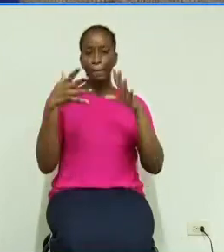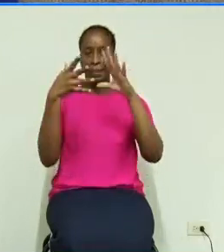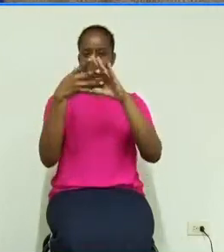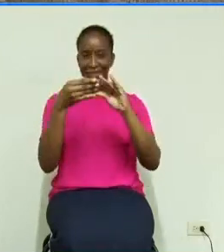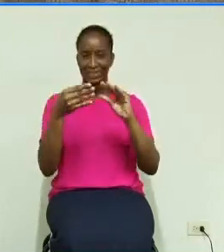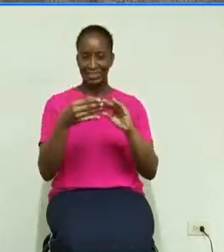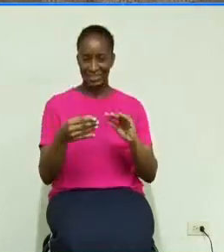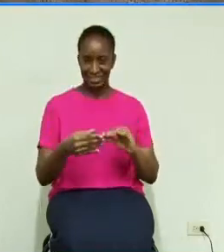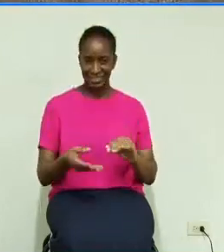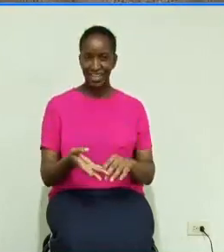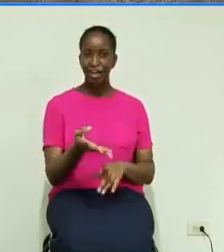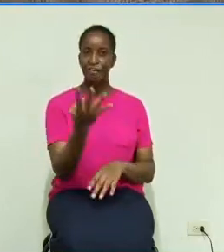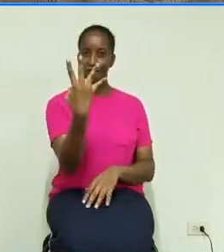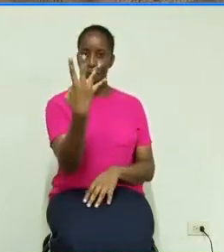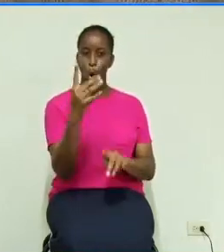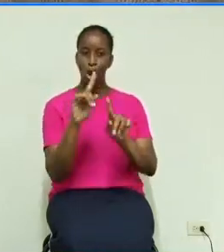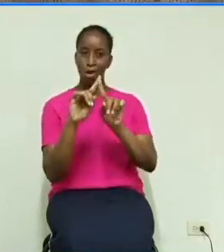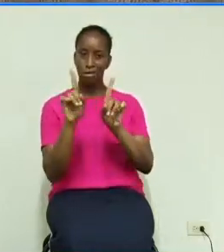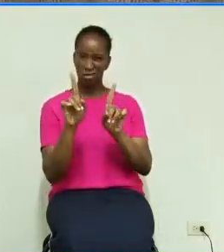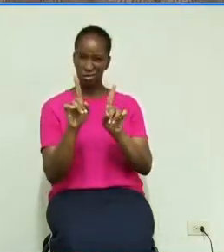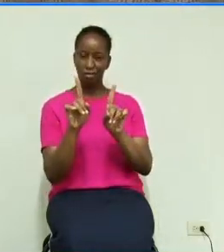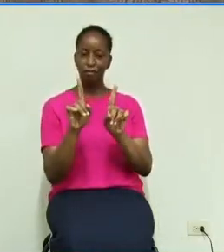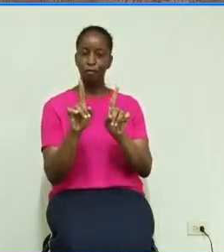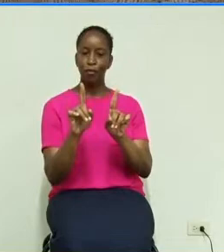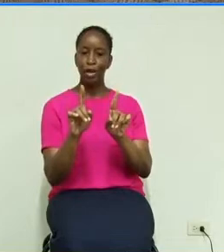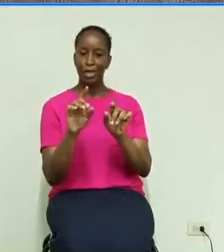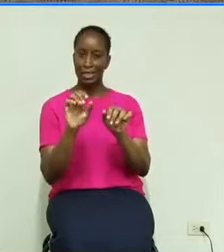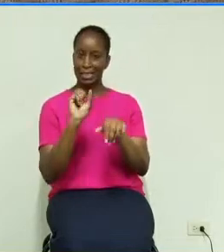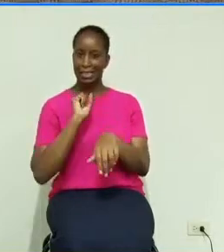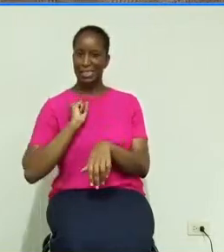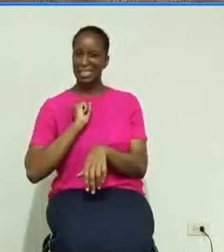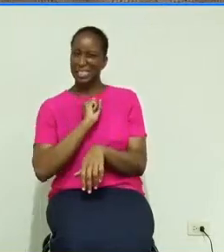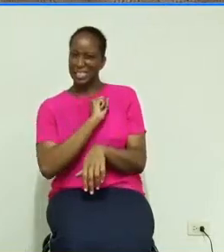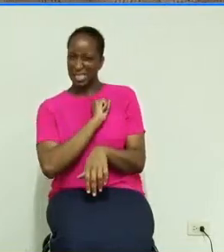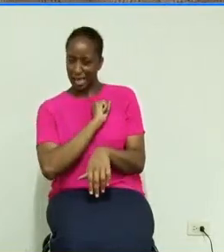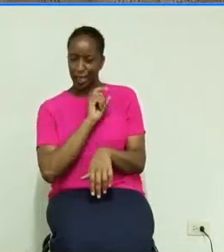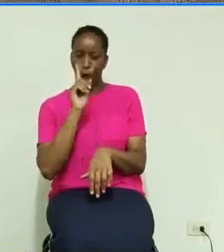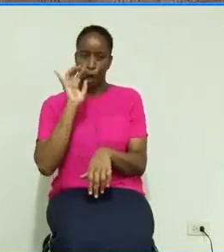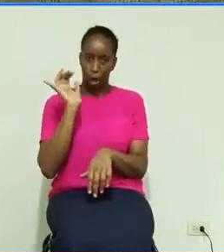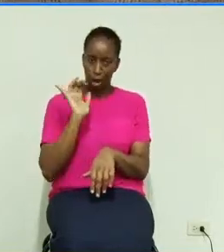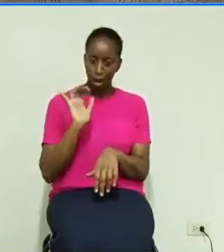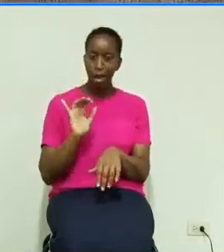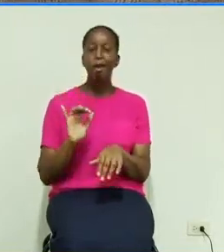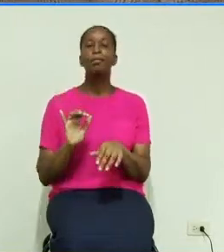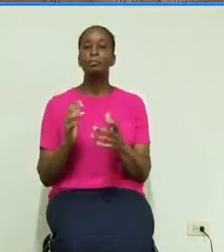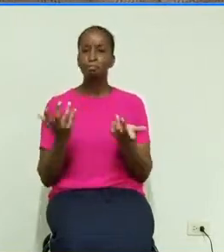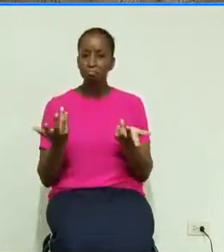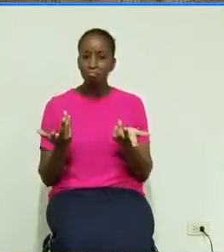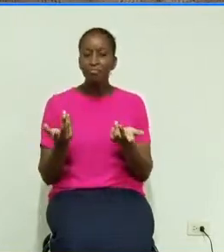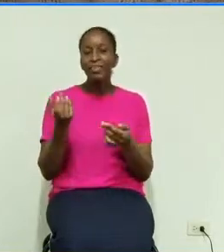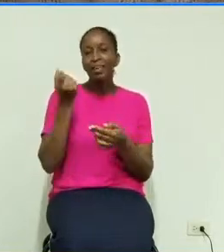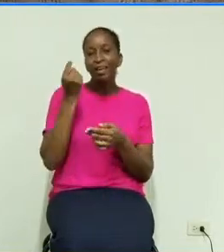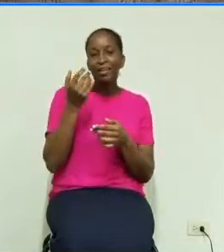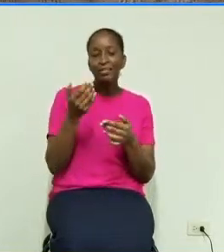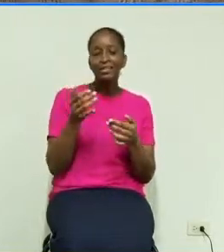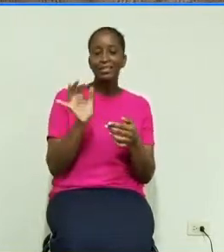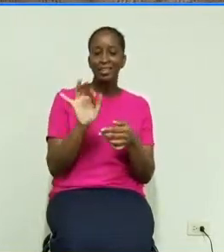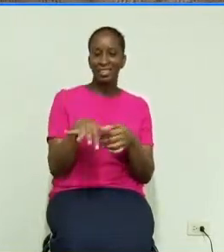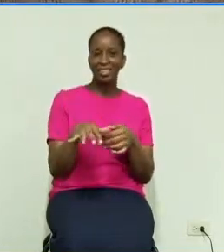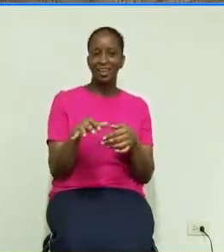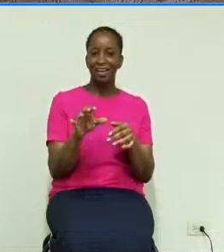suggest that what we currently have in Barbados and what might be enhanced are two of those